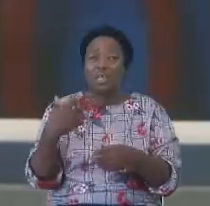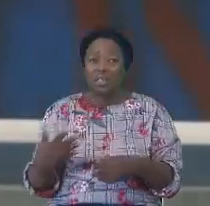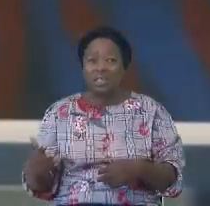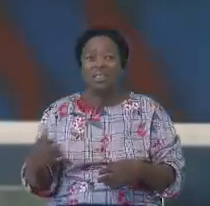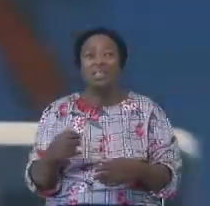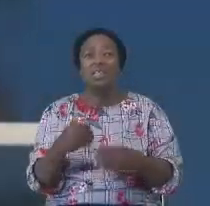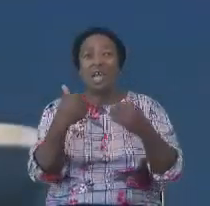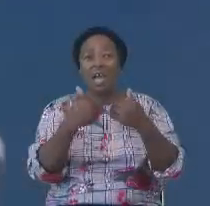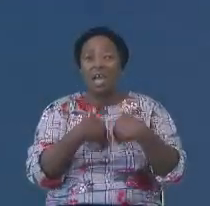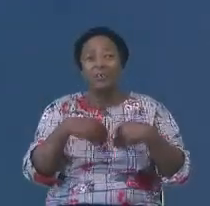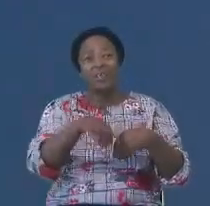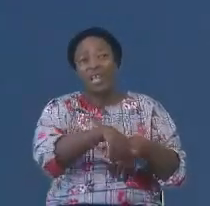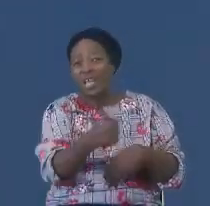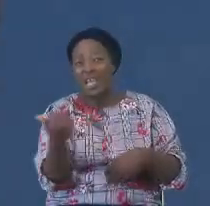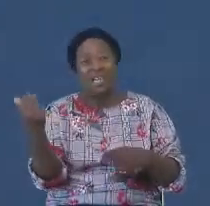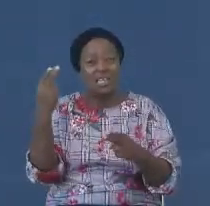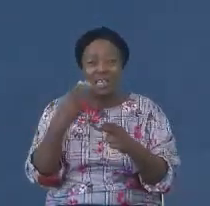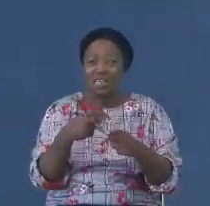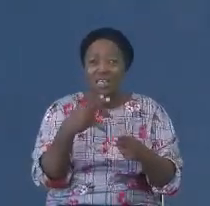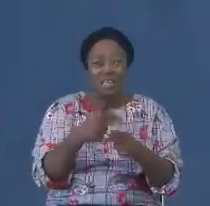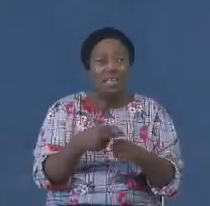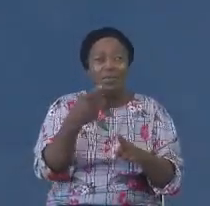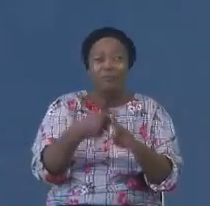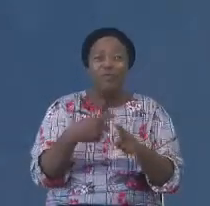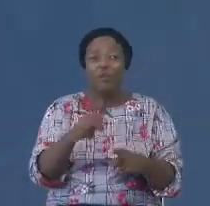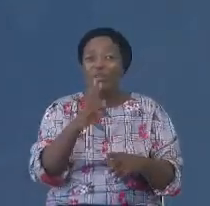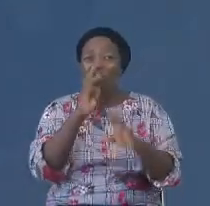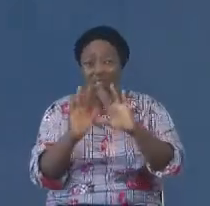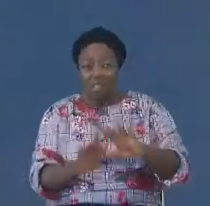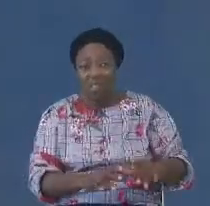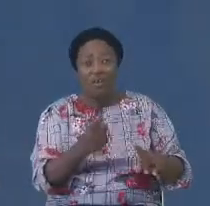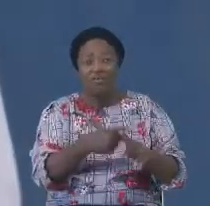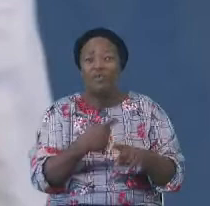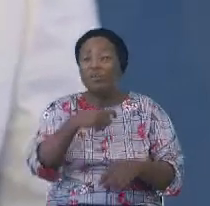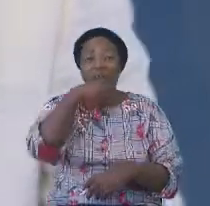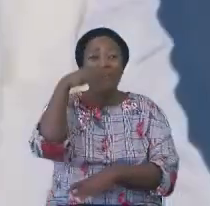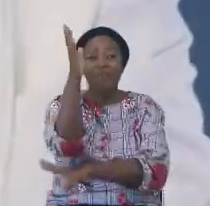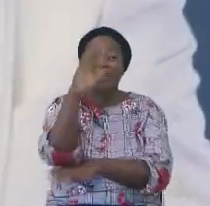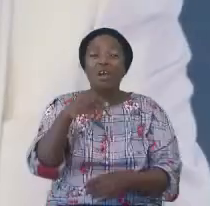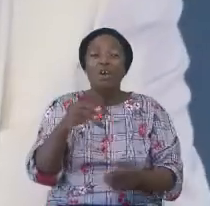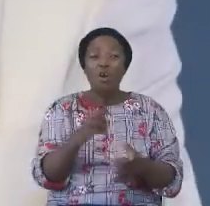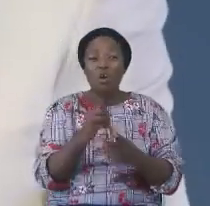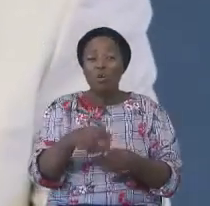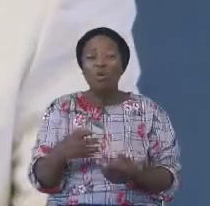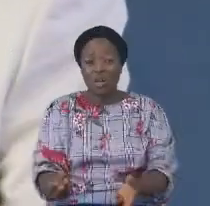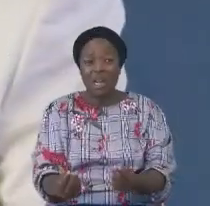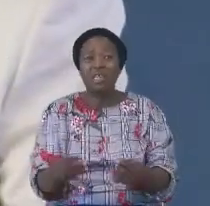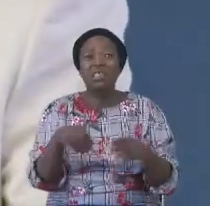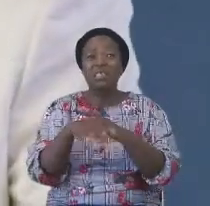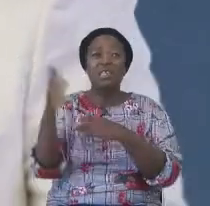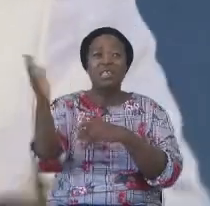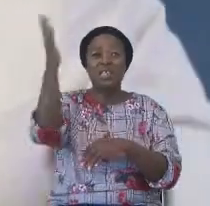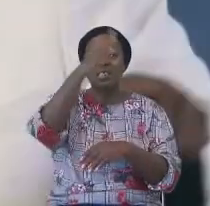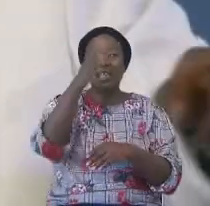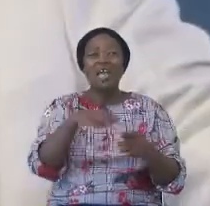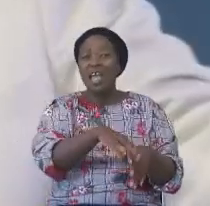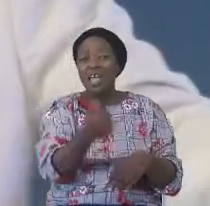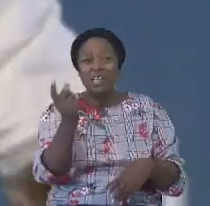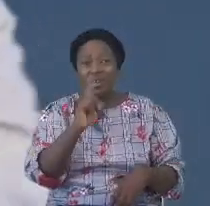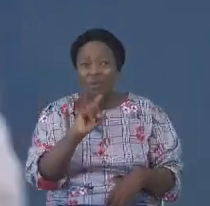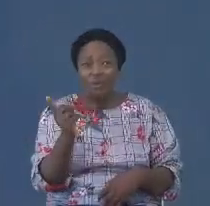name, every other sin bearing any name, from the sea, from